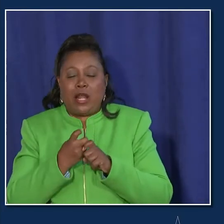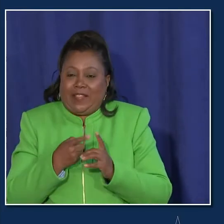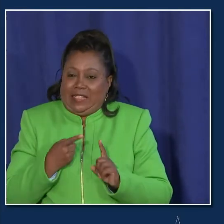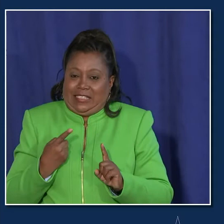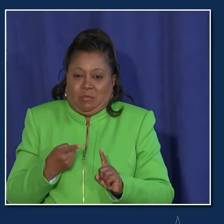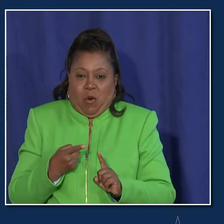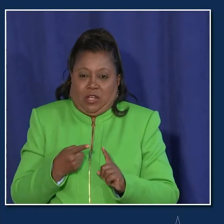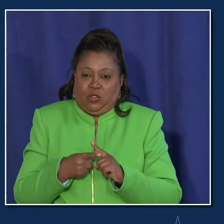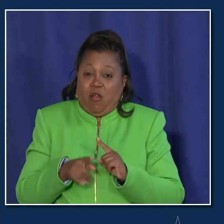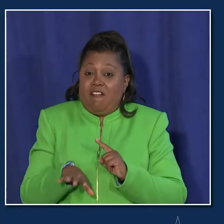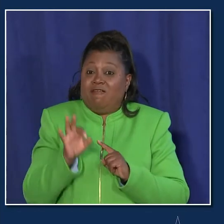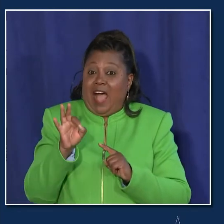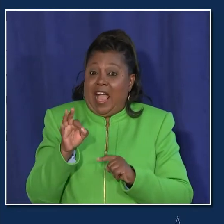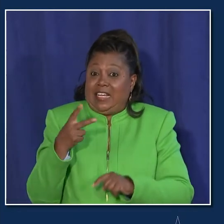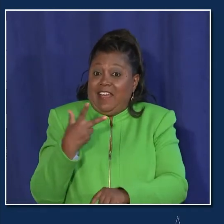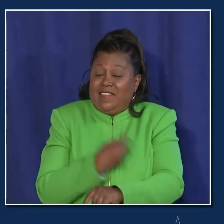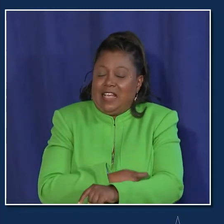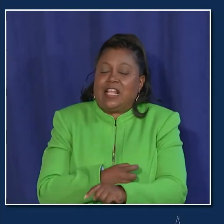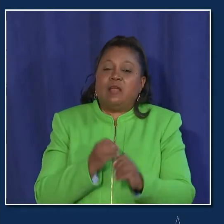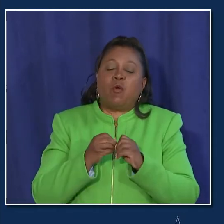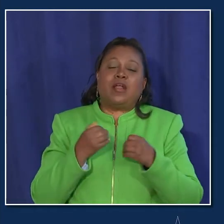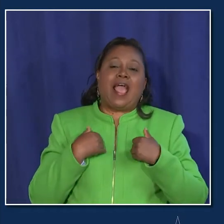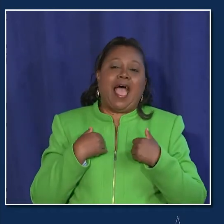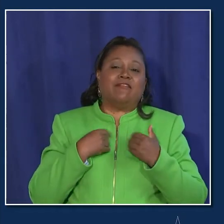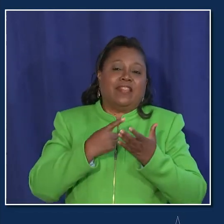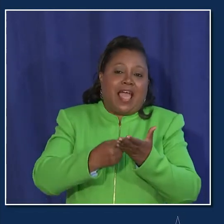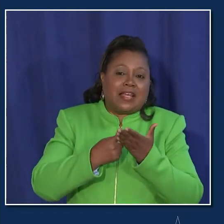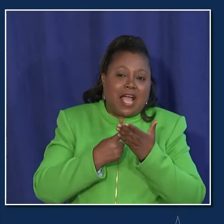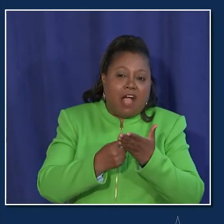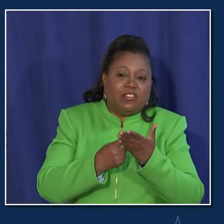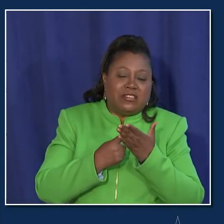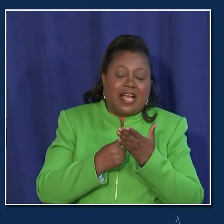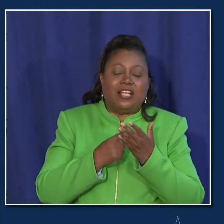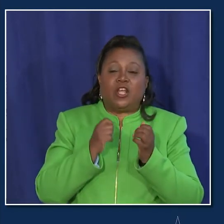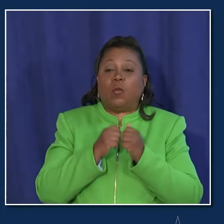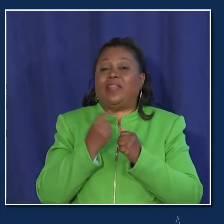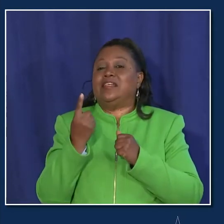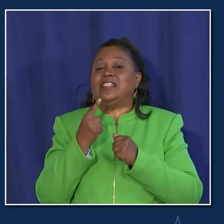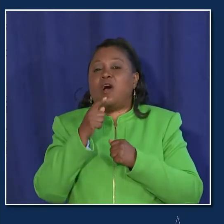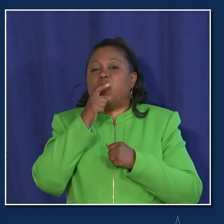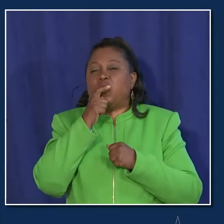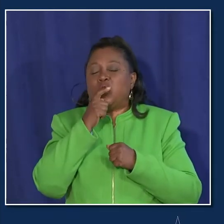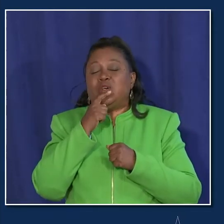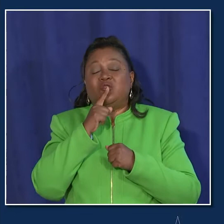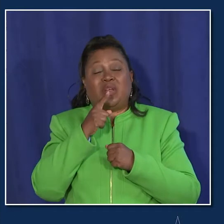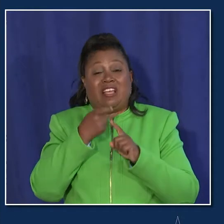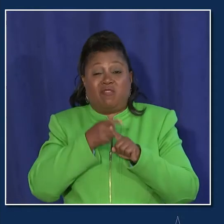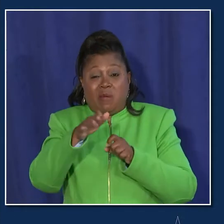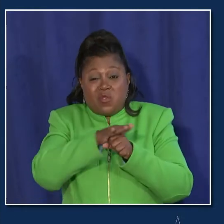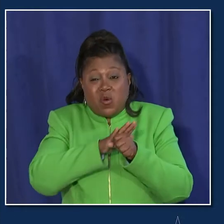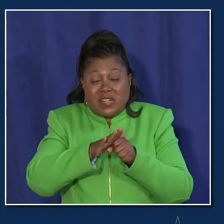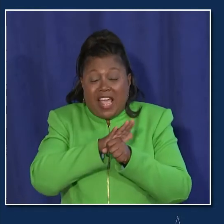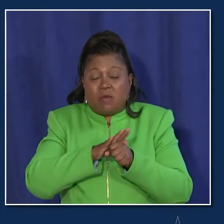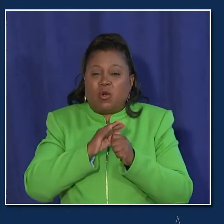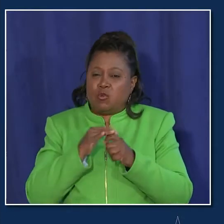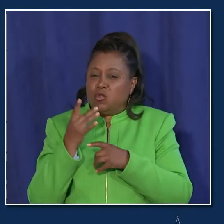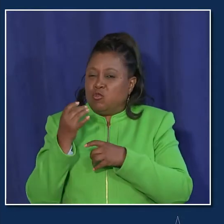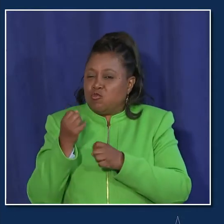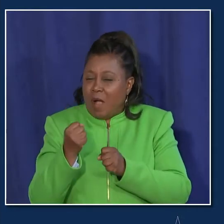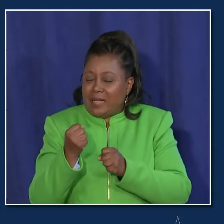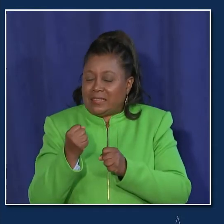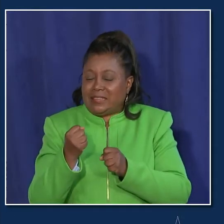point, I think, to find a vaccine. It's more having that conversation with someone who is ideally from your neighborhood, who you